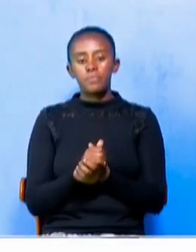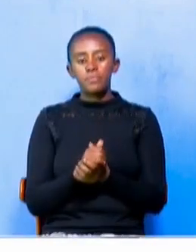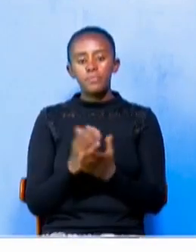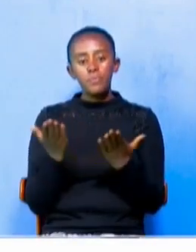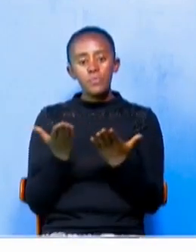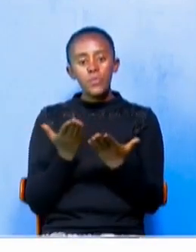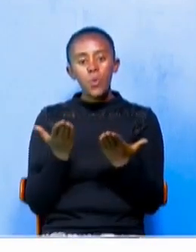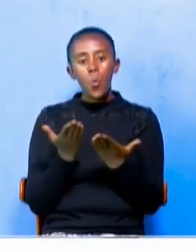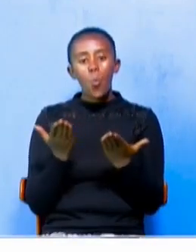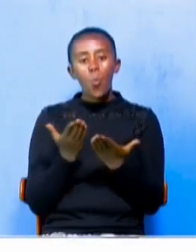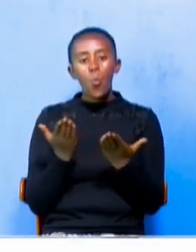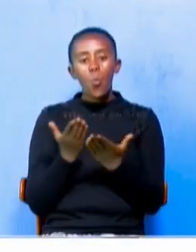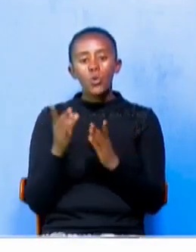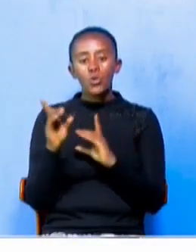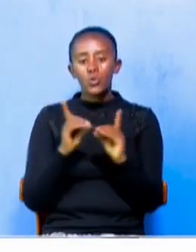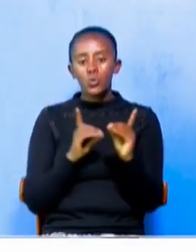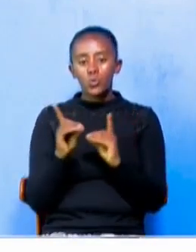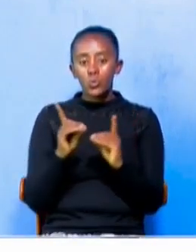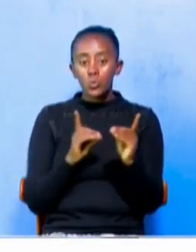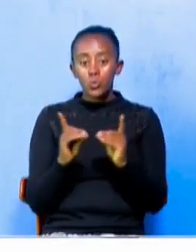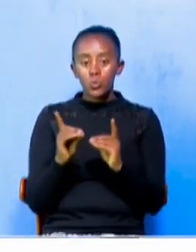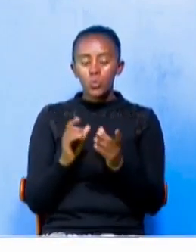Where do